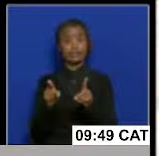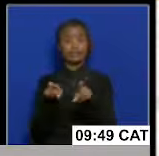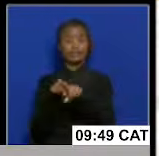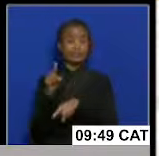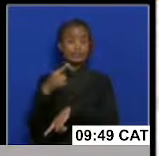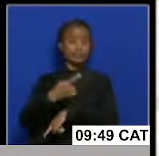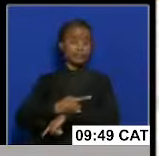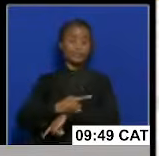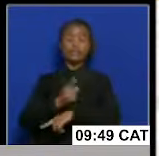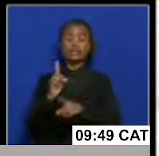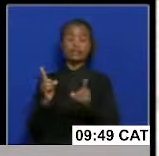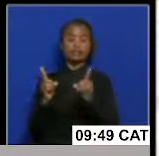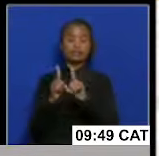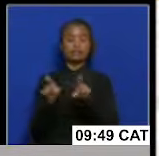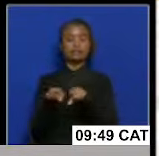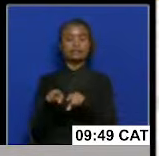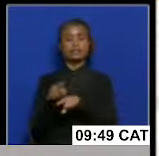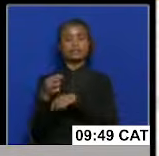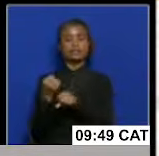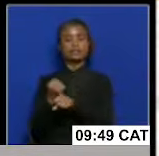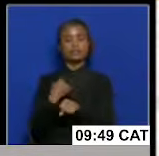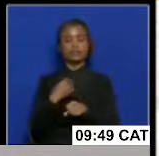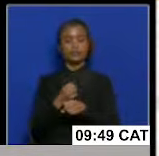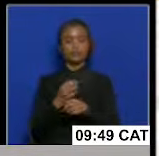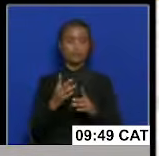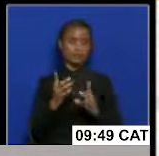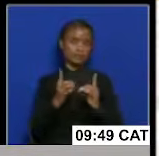Please continue to paragraph 4.